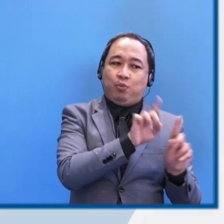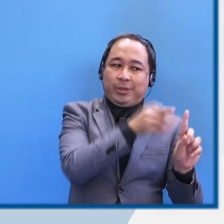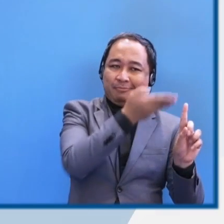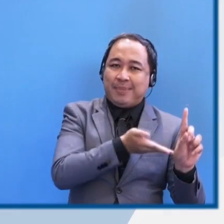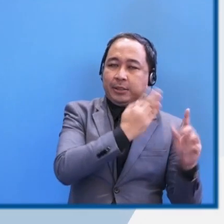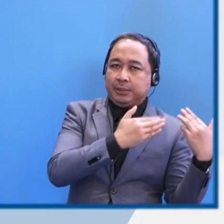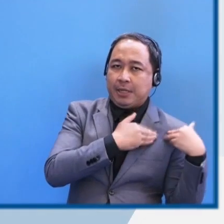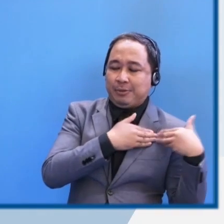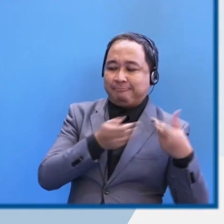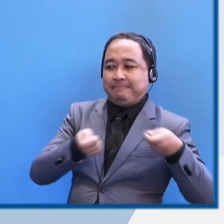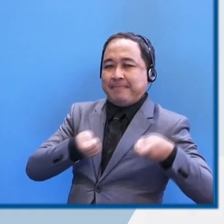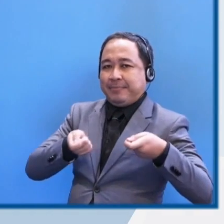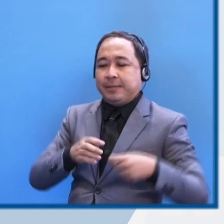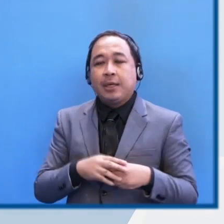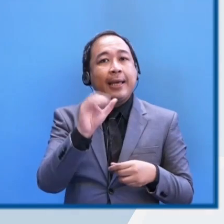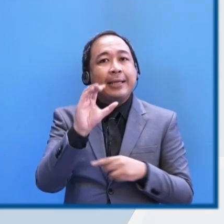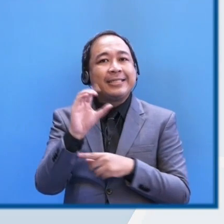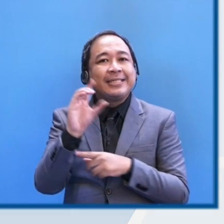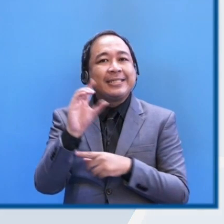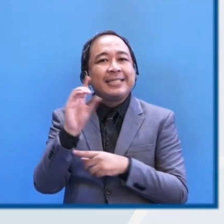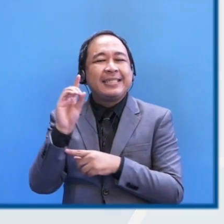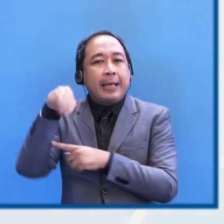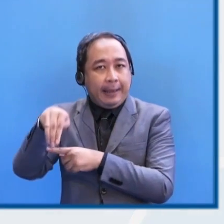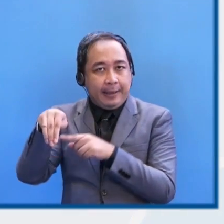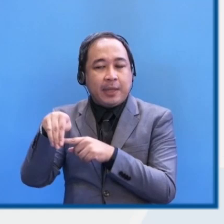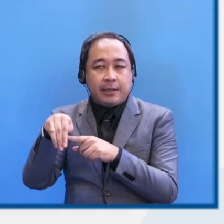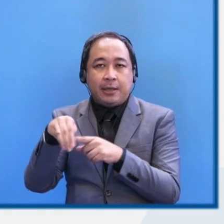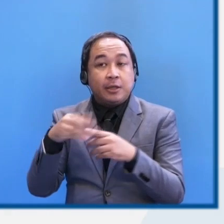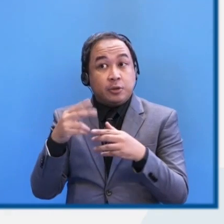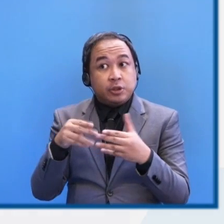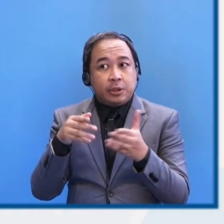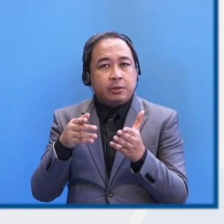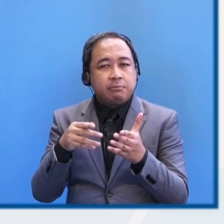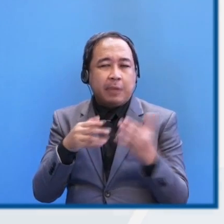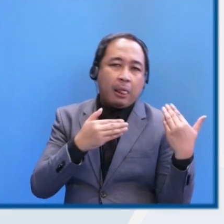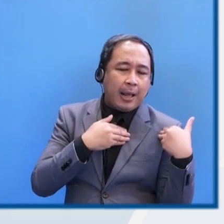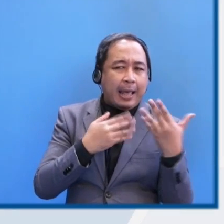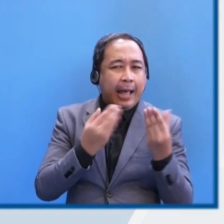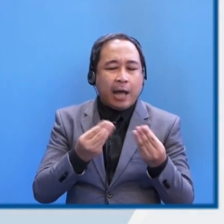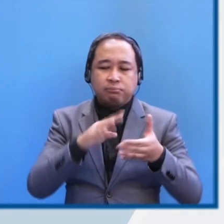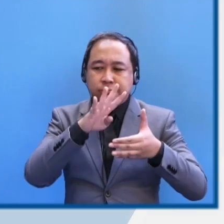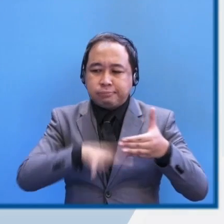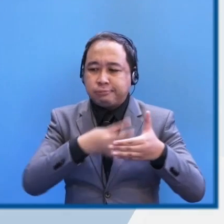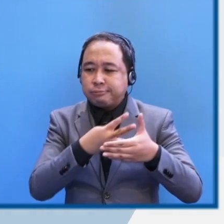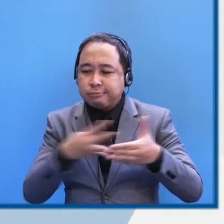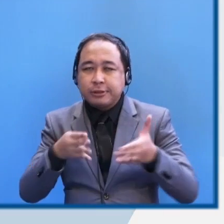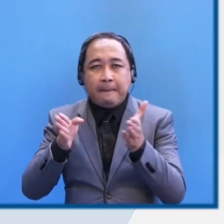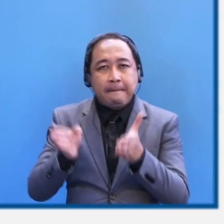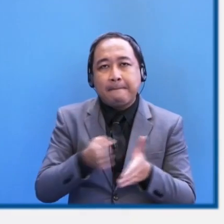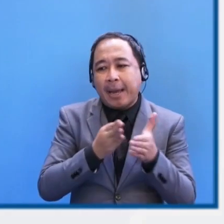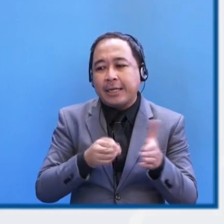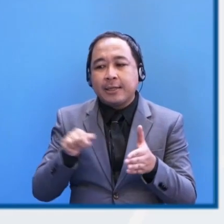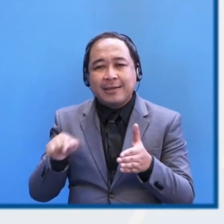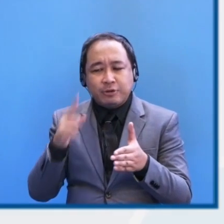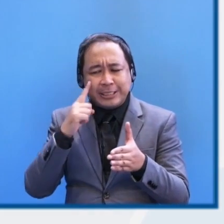or the ACDM, is the leading sectoral body coordinating the planning and implementation of ADMER and its associated AWP